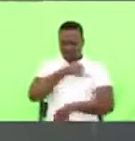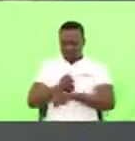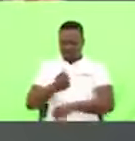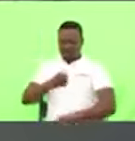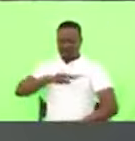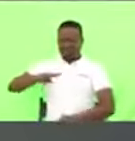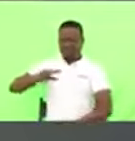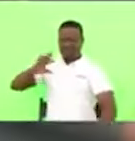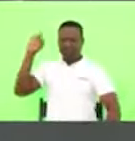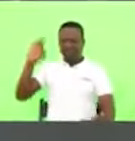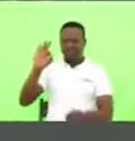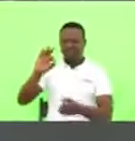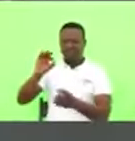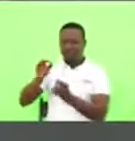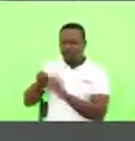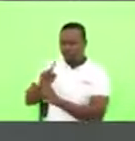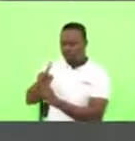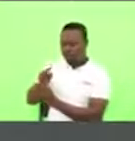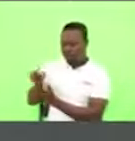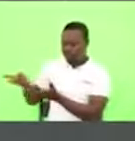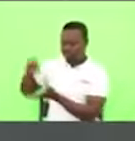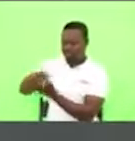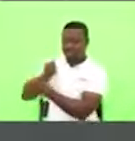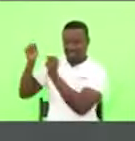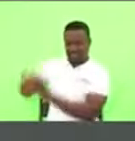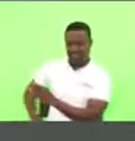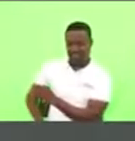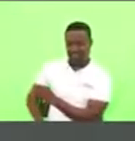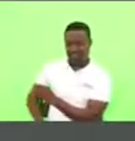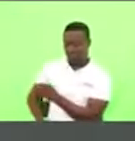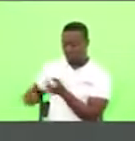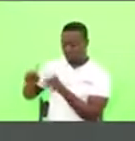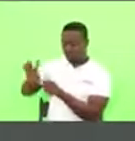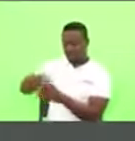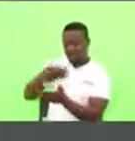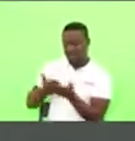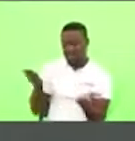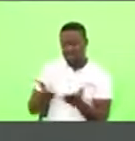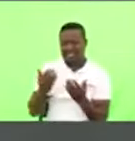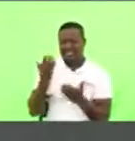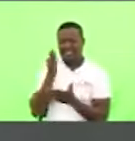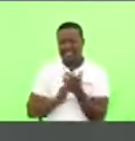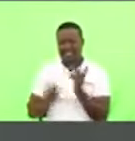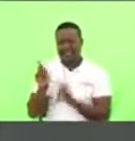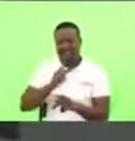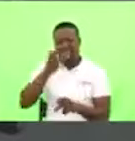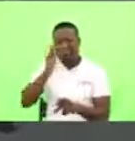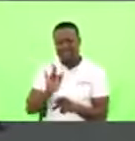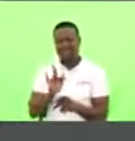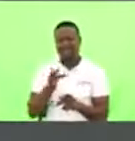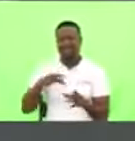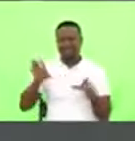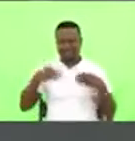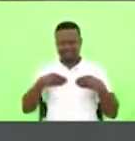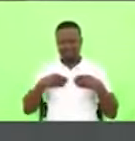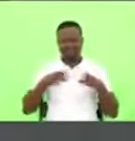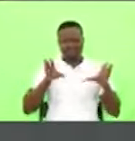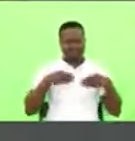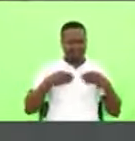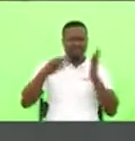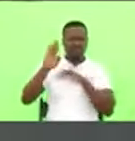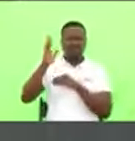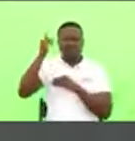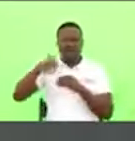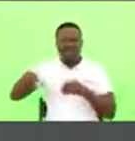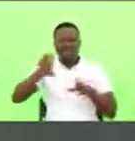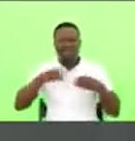is a resurrected Savior. Ever since we came here, some have responded to the call. Why are they